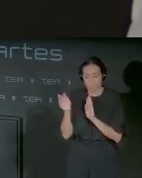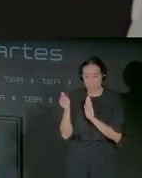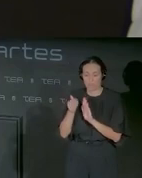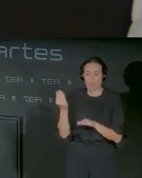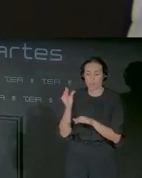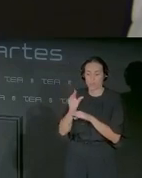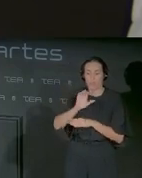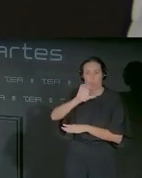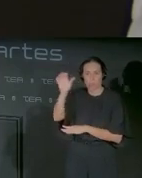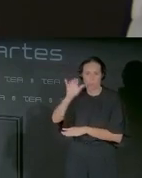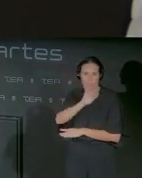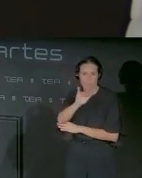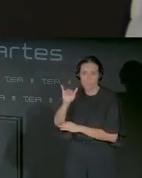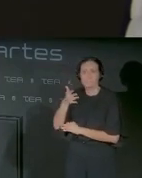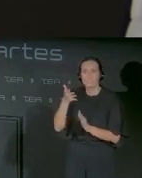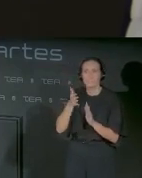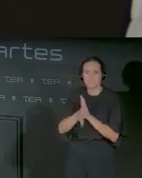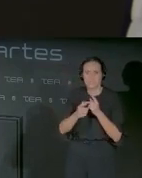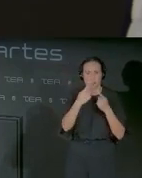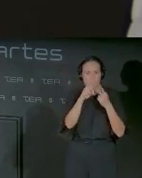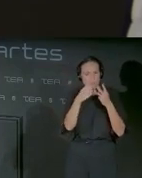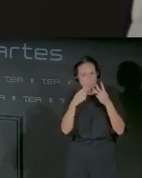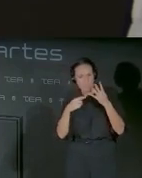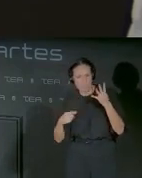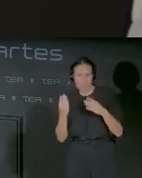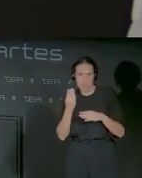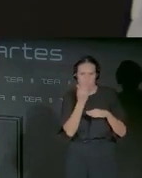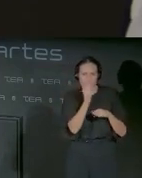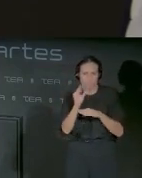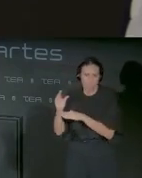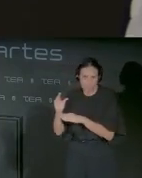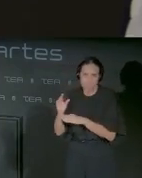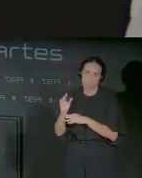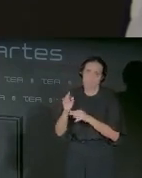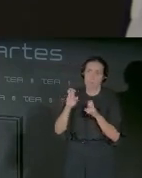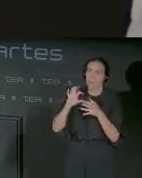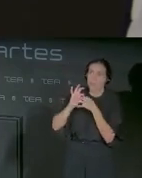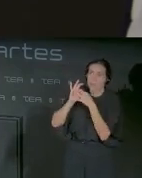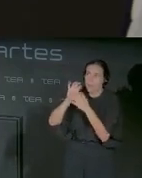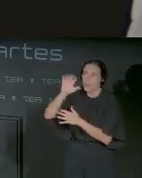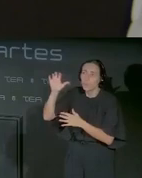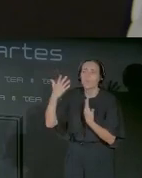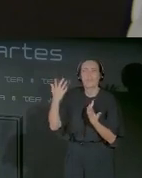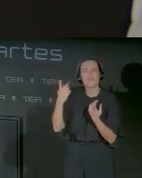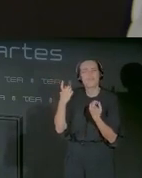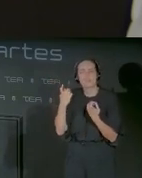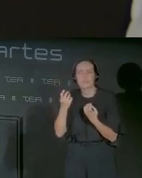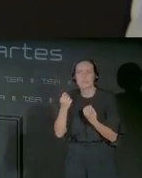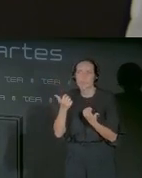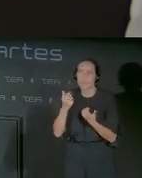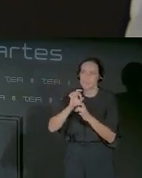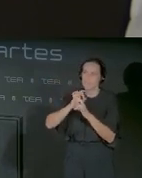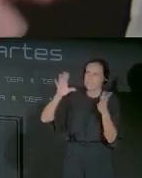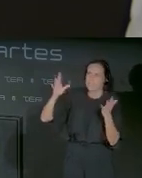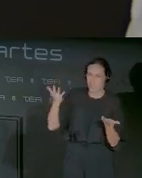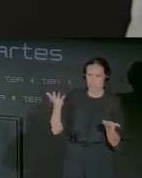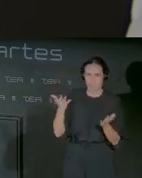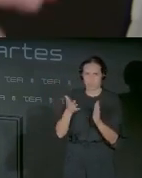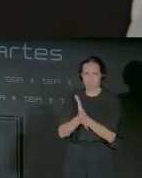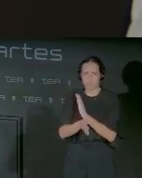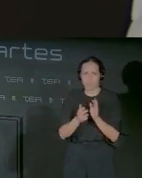lack clarity. What is there for video games? So something we are advocating for is to build